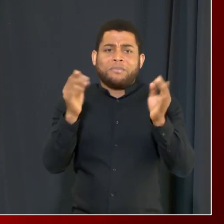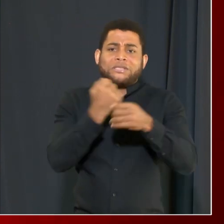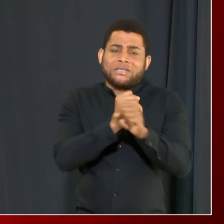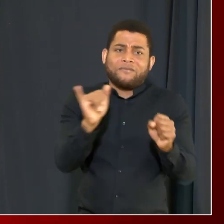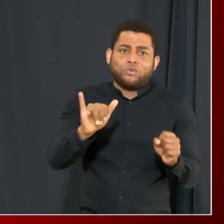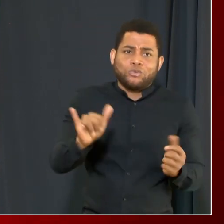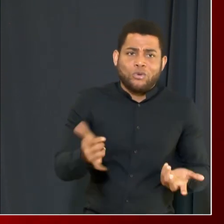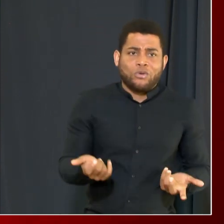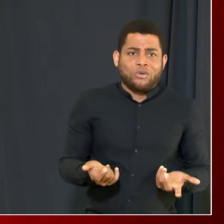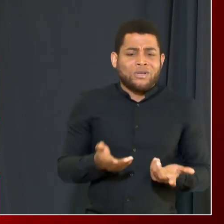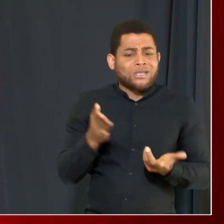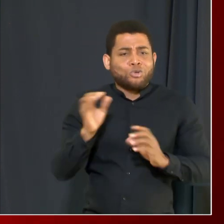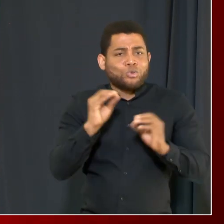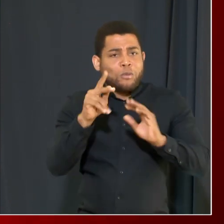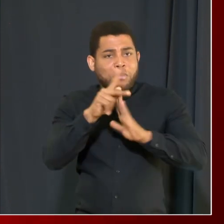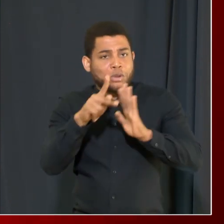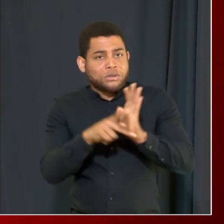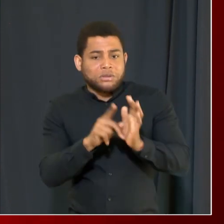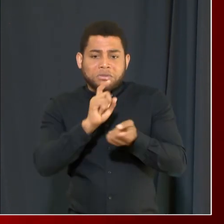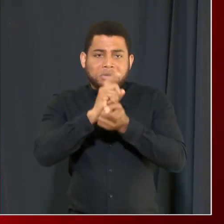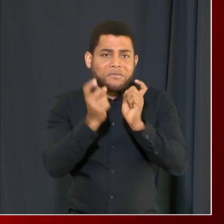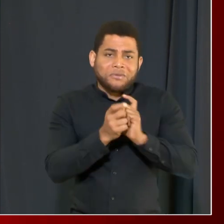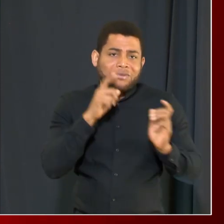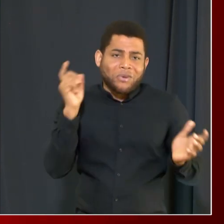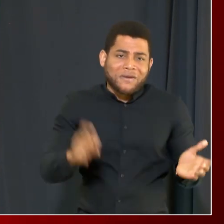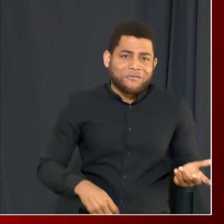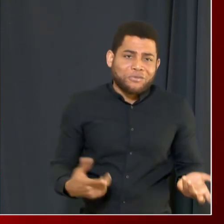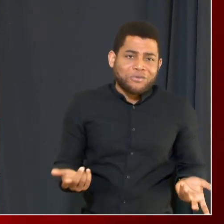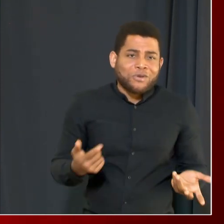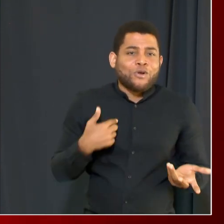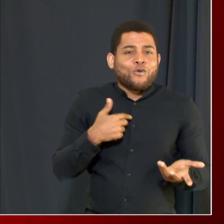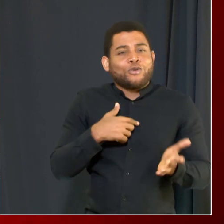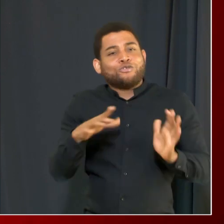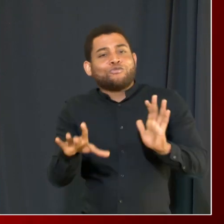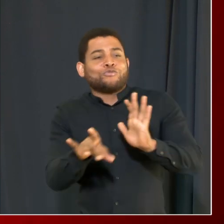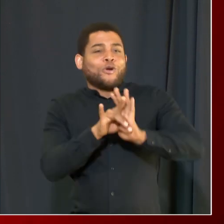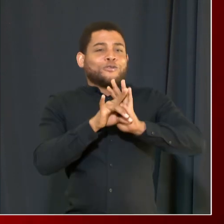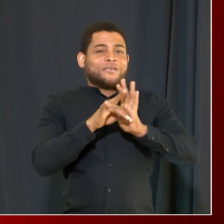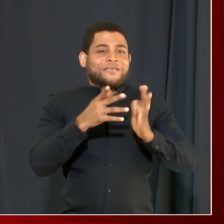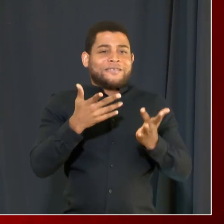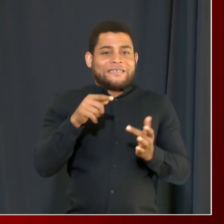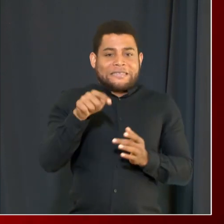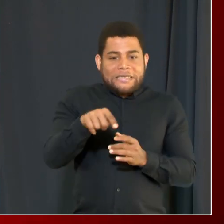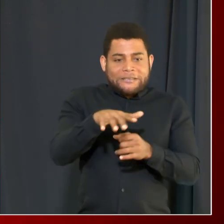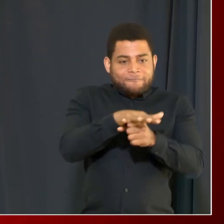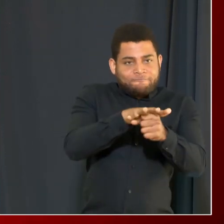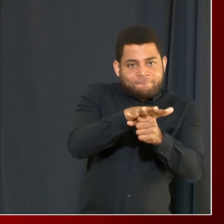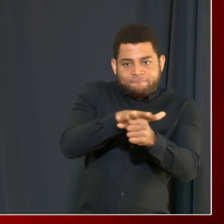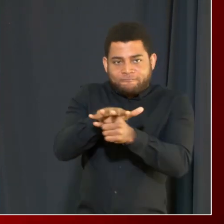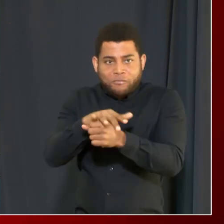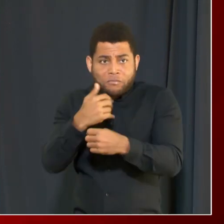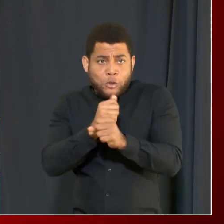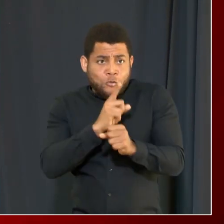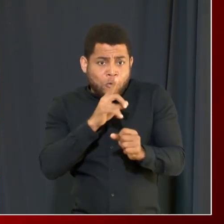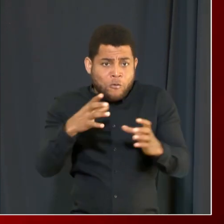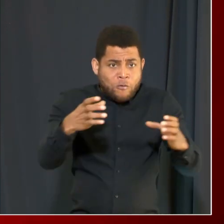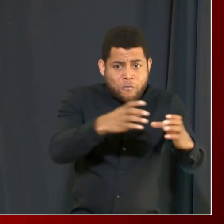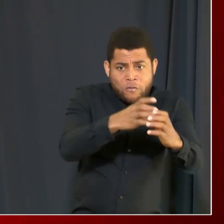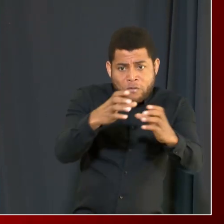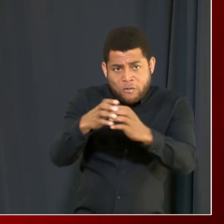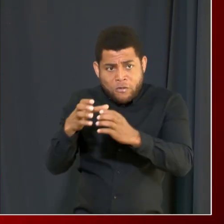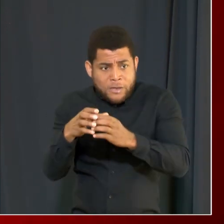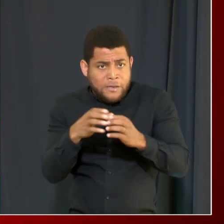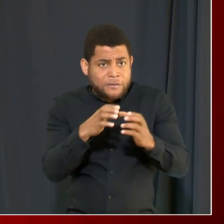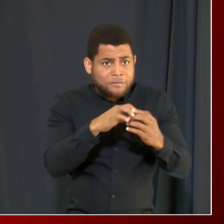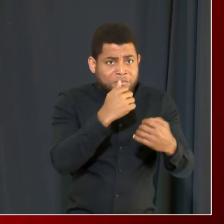policy change we need to make there, and we're choosing in these particular areas where maybe we've seen young people involved in criminal activity that we